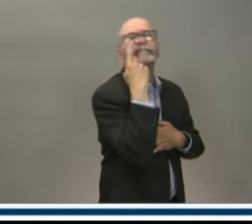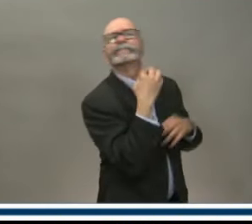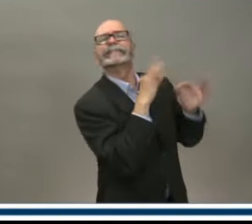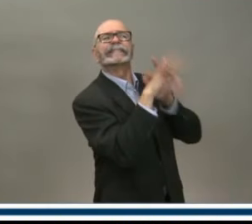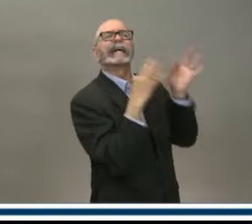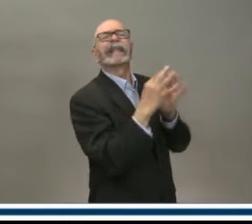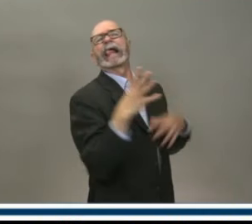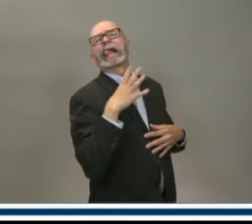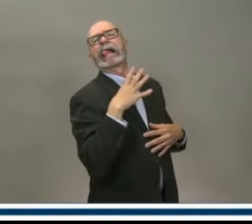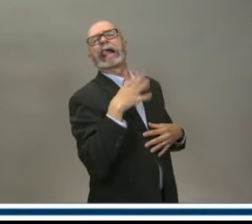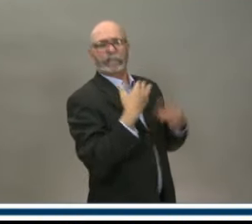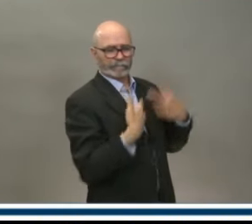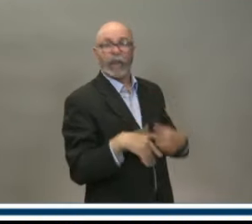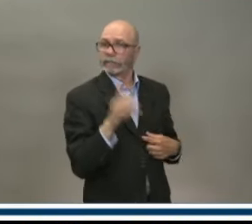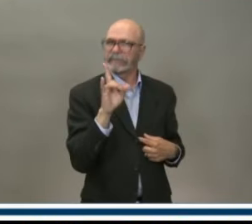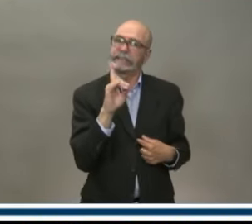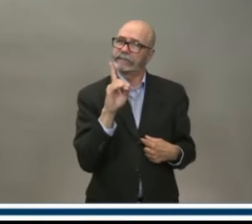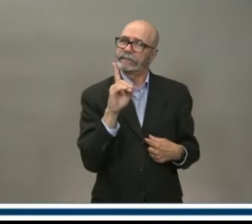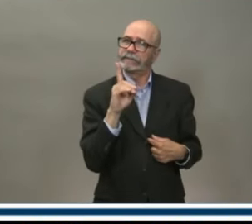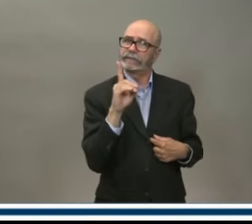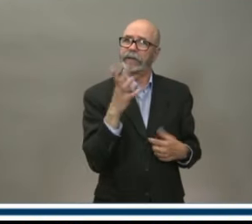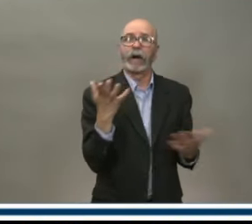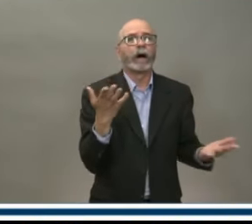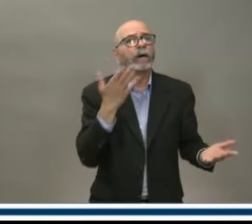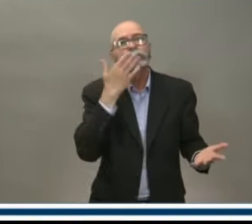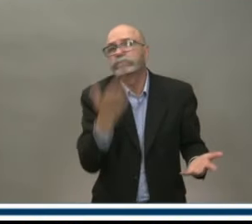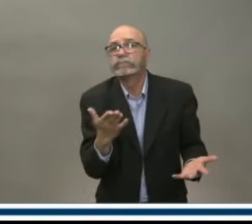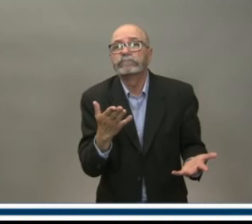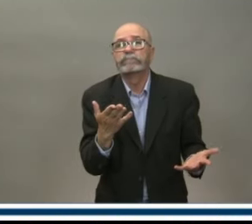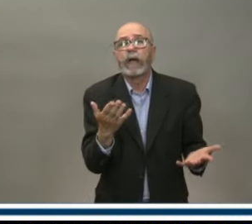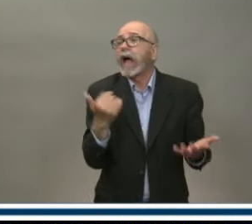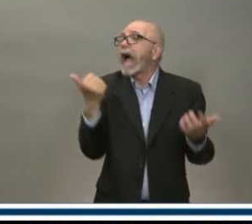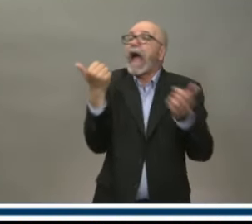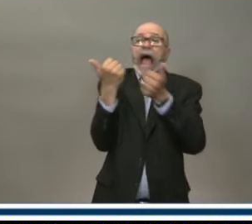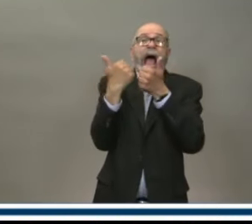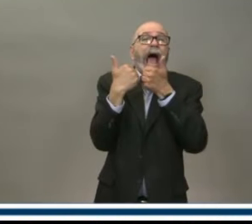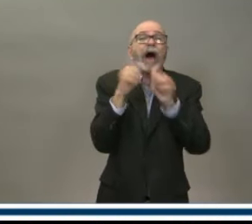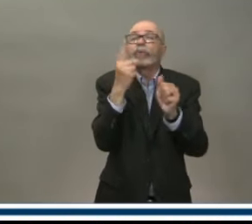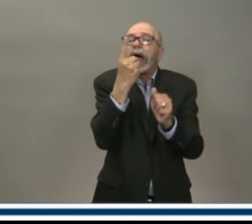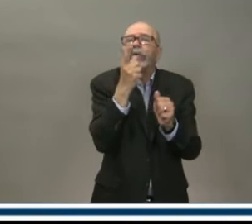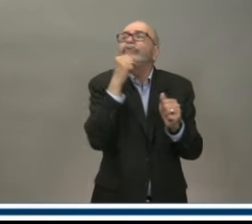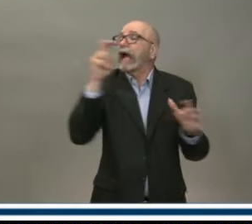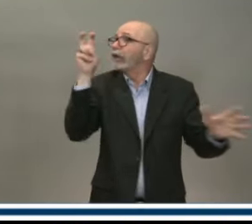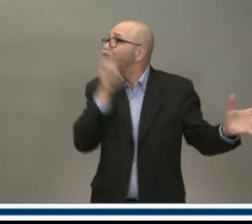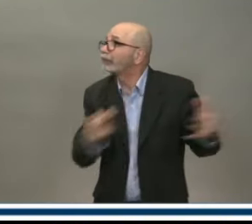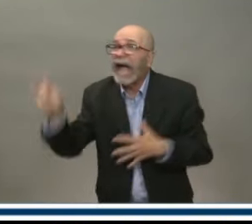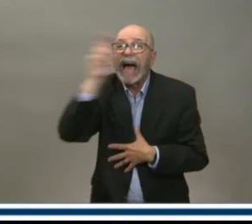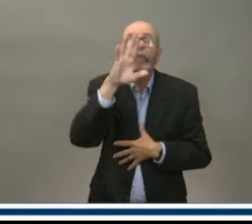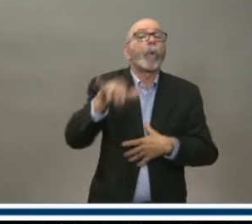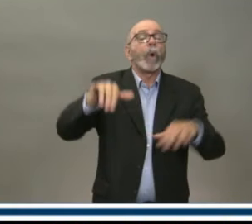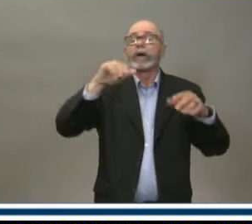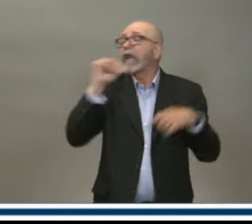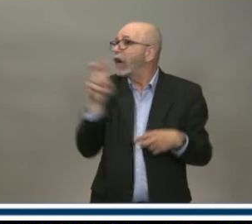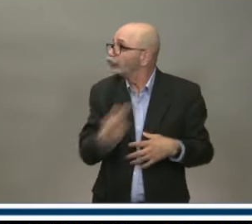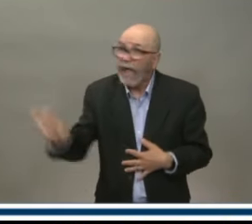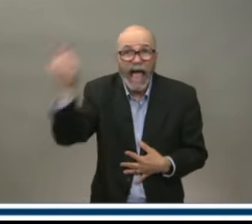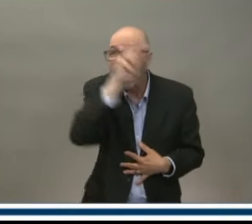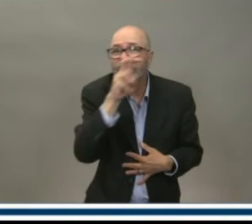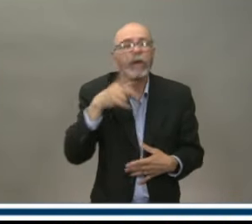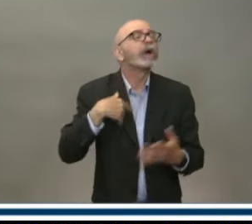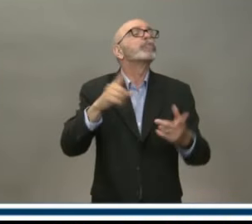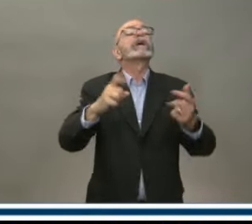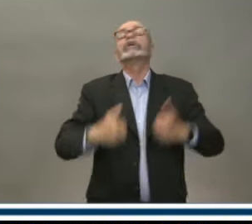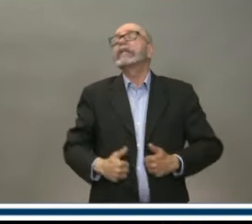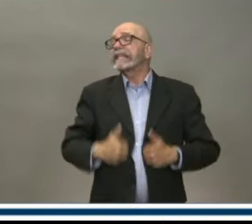we have anybody, no matter whether you've traveled or not, no matter what part of the province you're in, if you have symptoms